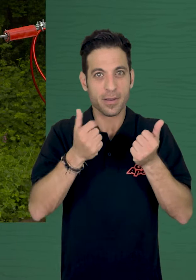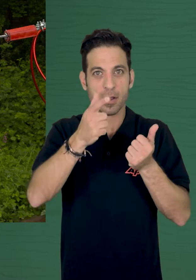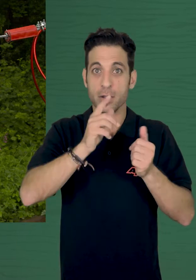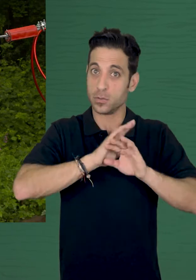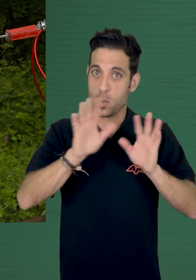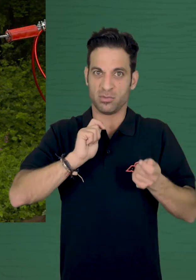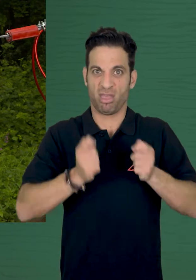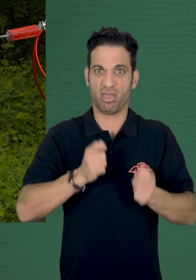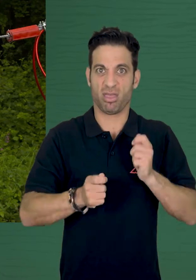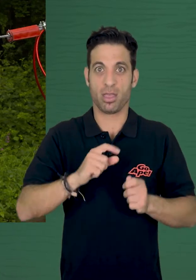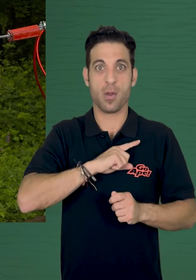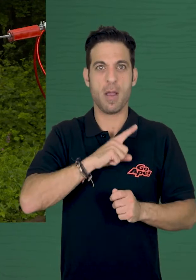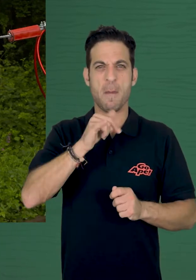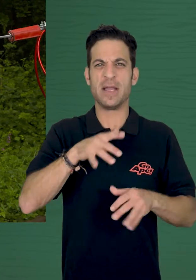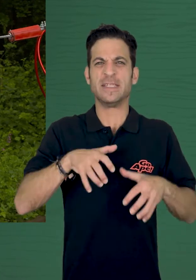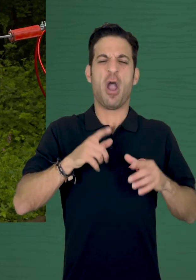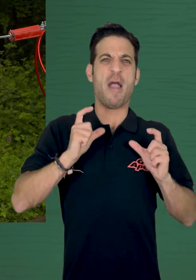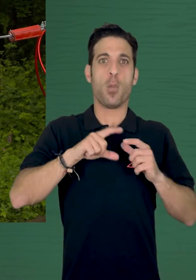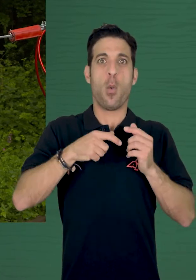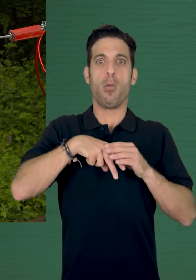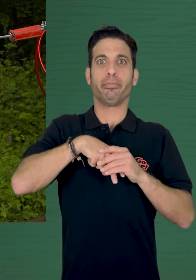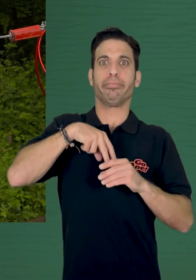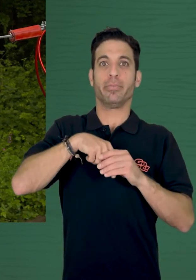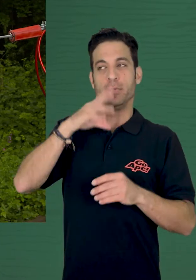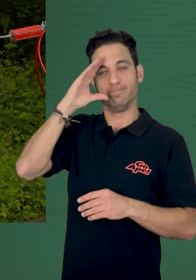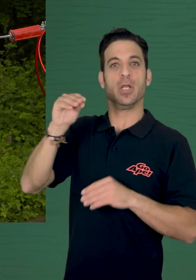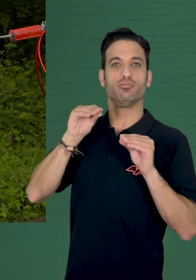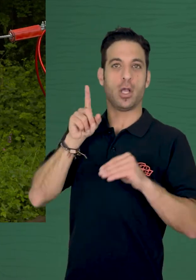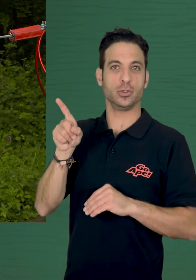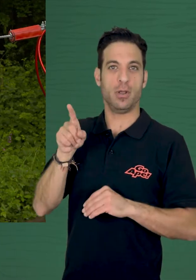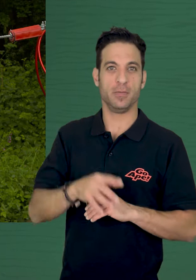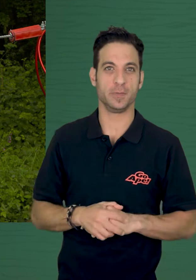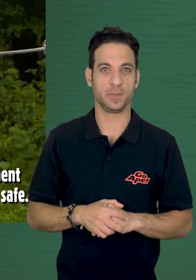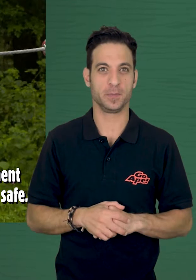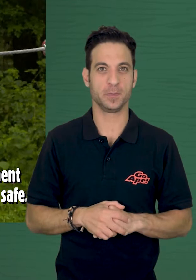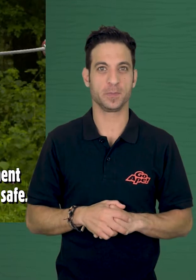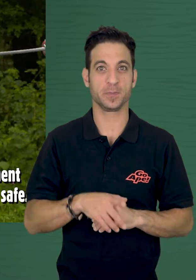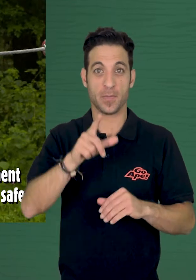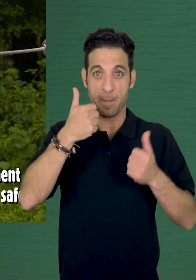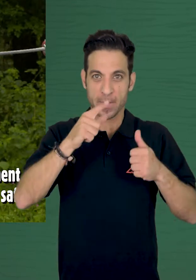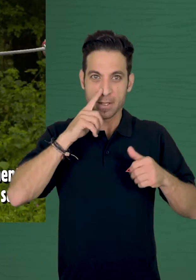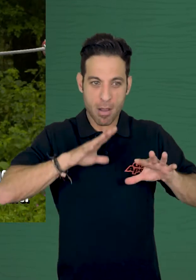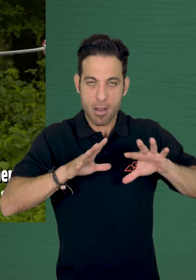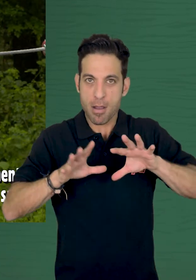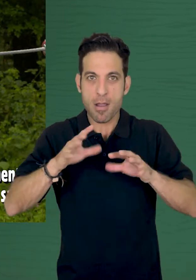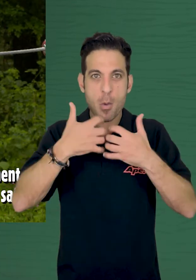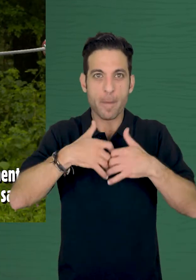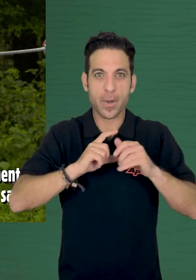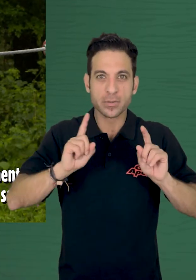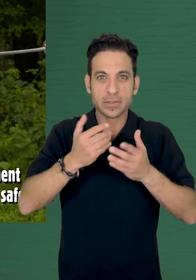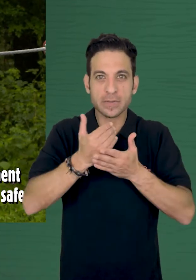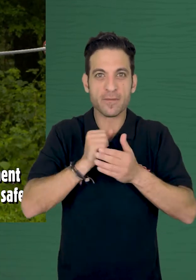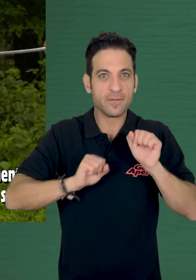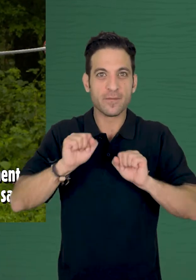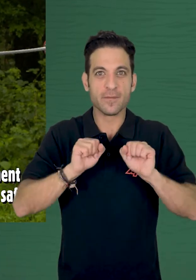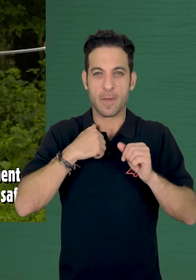not adjust it. If you find it becoming uncomfortable or slipping down, stop and alert an instructor. So now you've had a chance to familiarise yourself with the